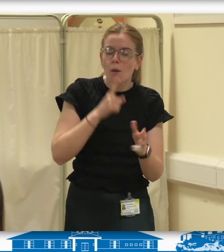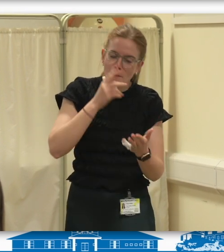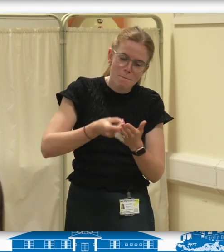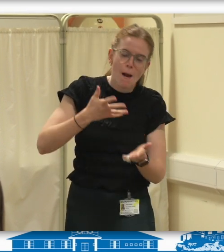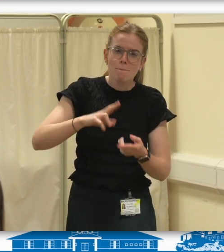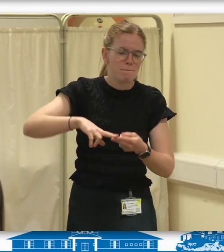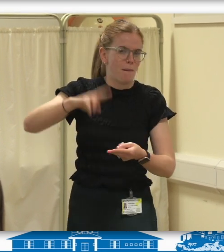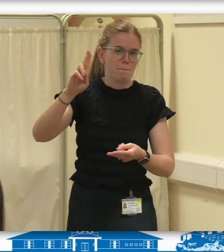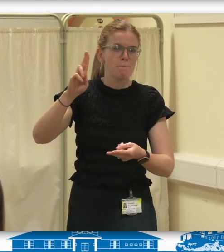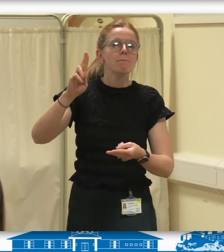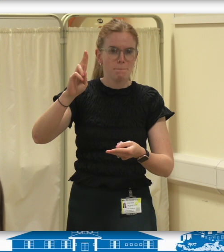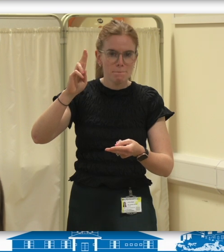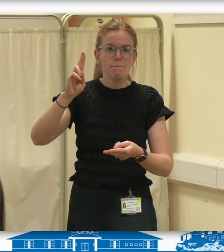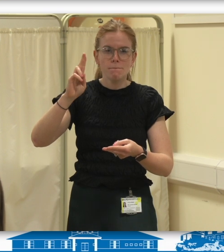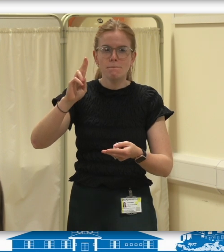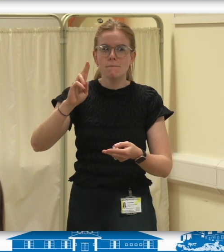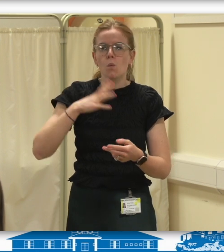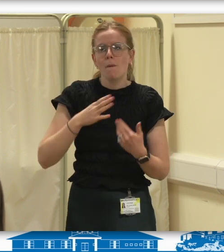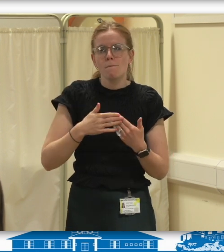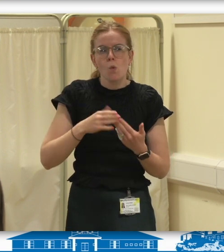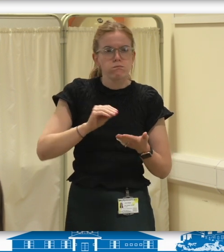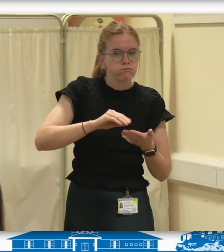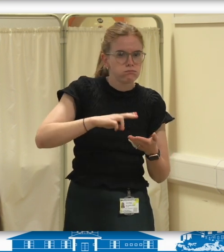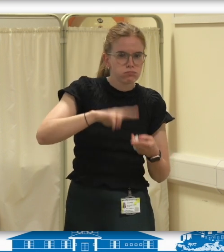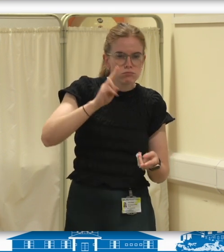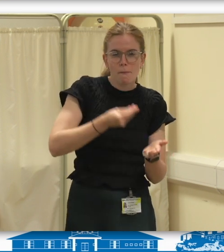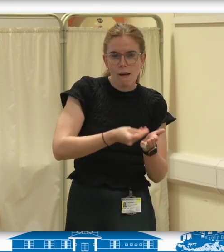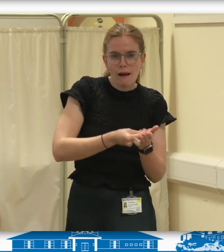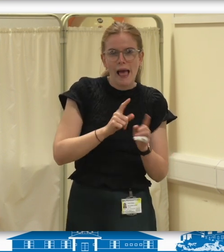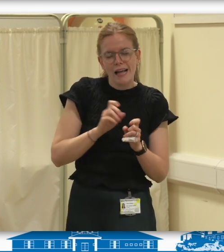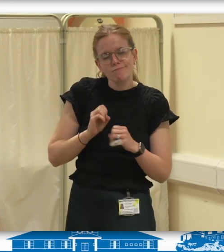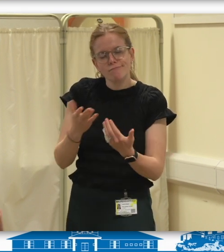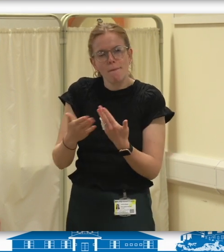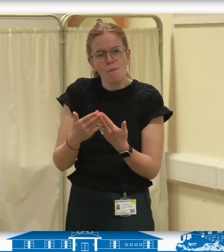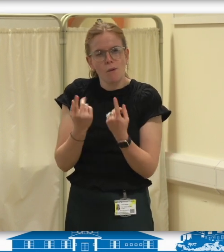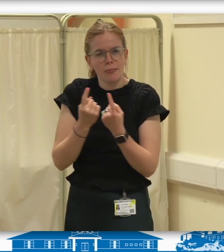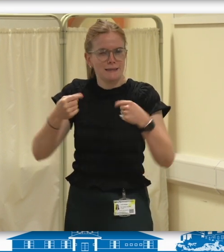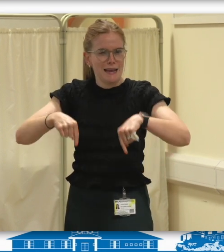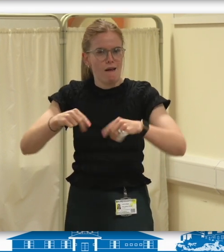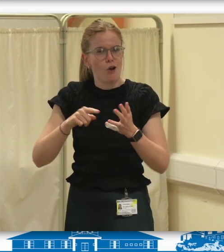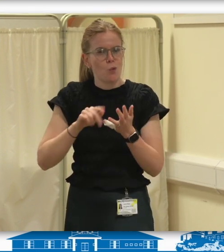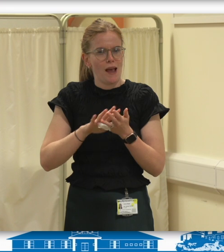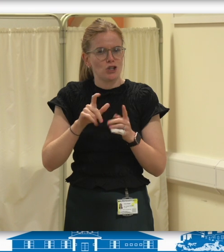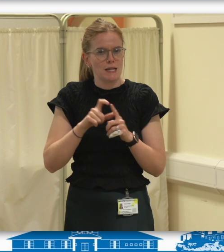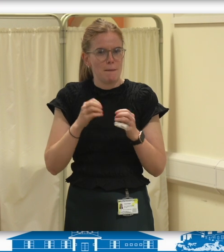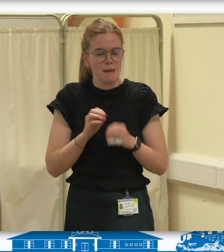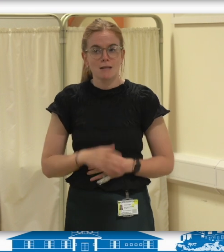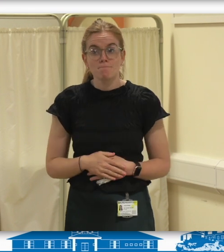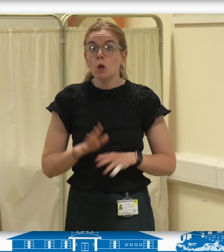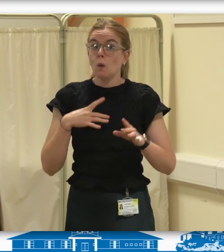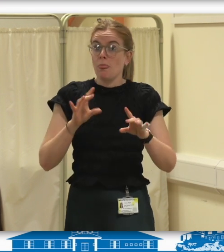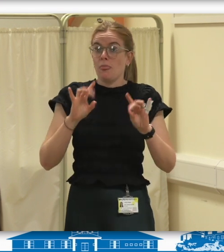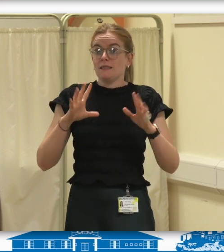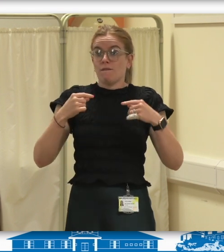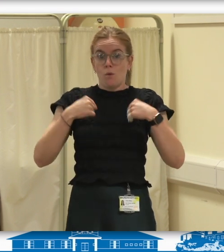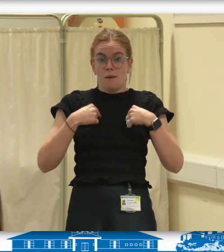more, raise more money and do more good things for our patients and staff here at UHDB. So that's all I'm going to say. Thank you